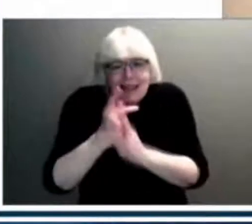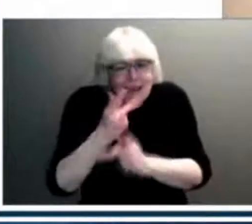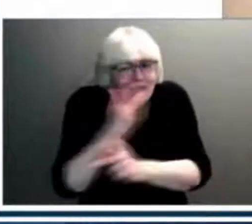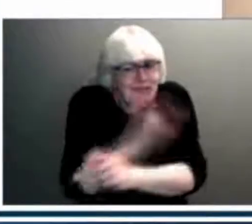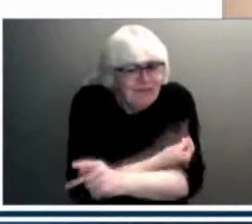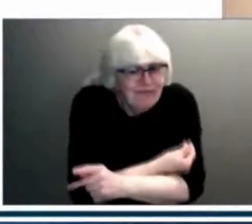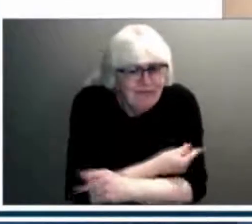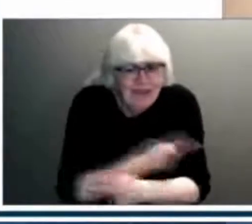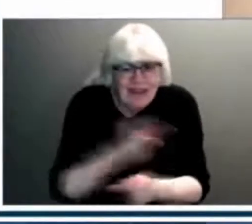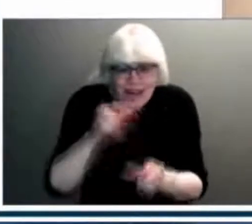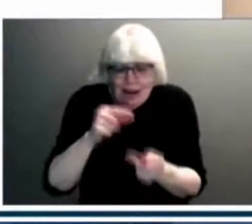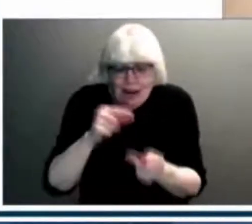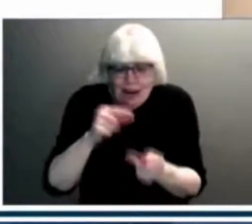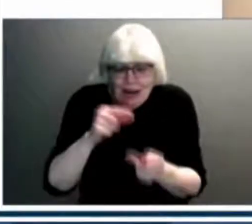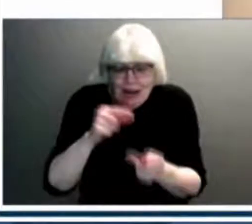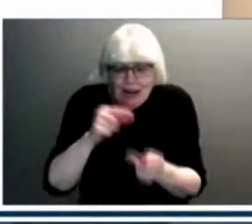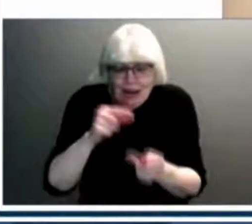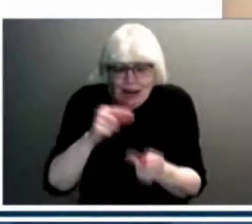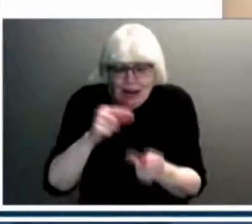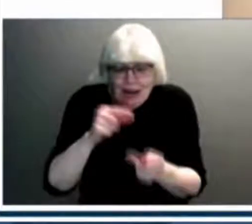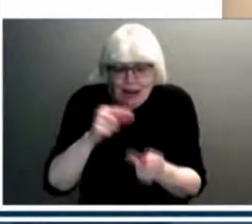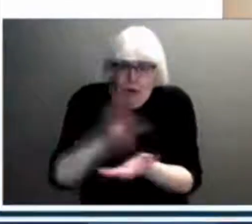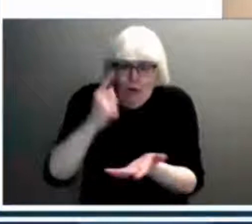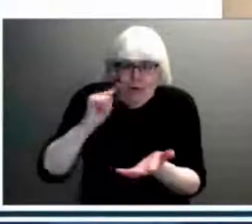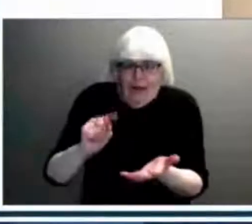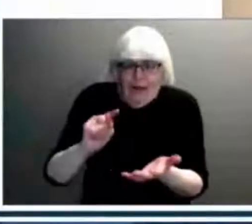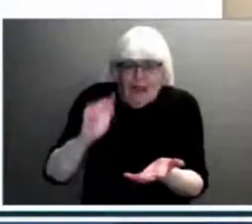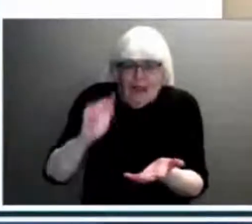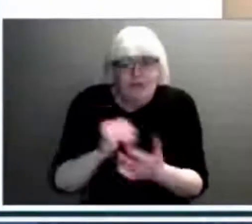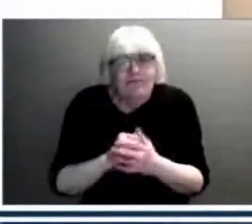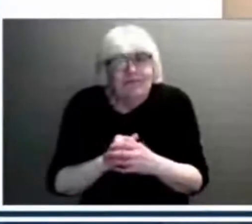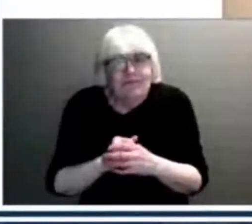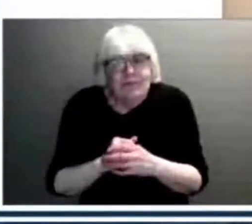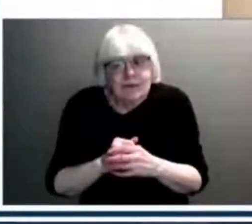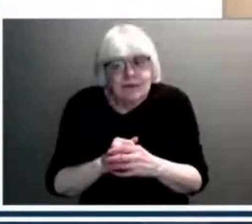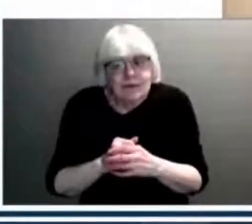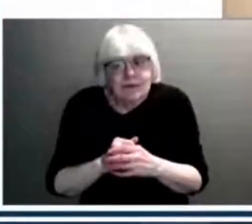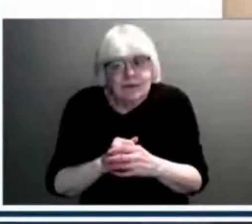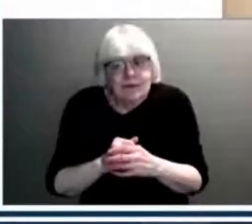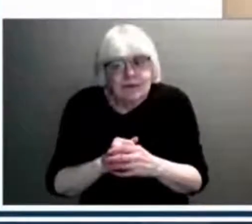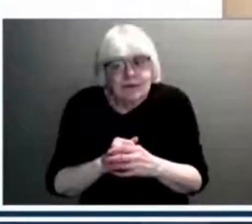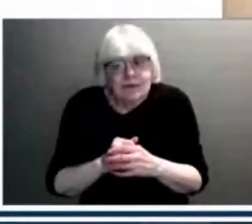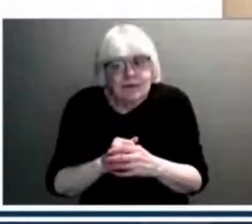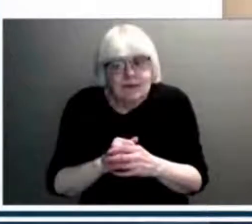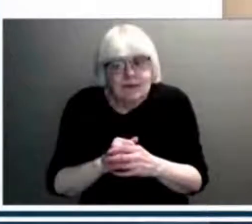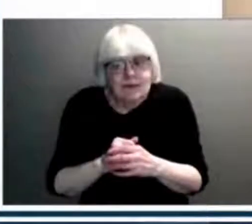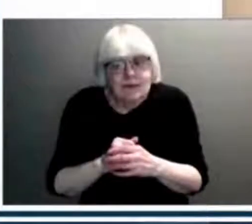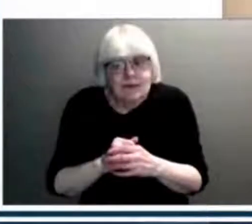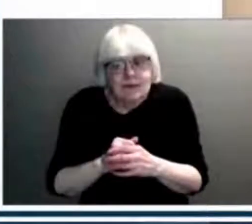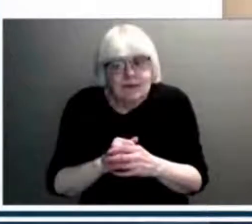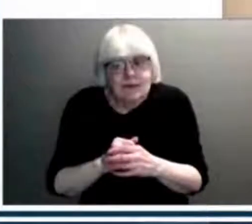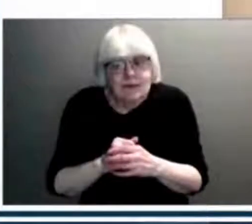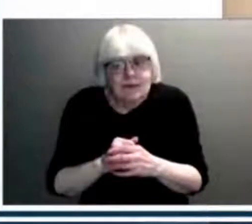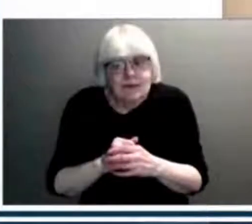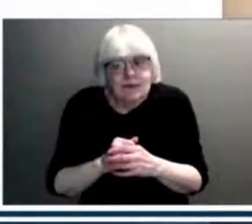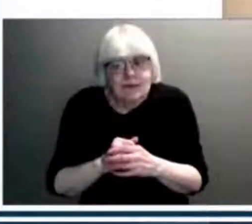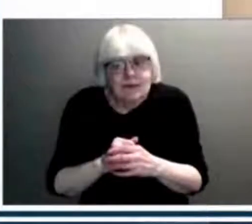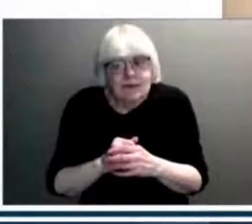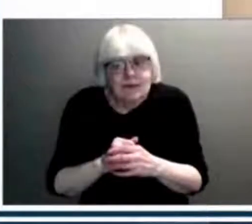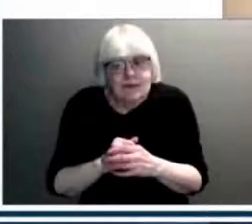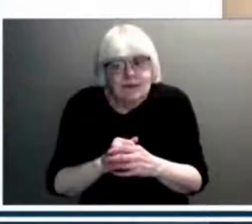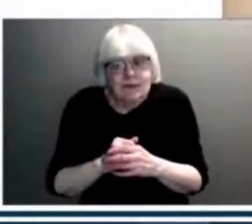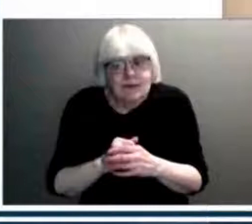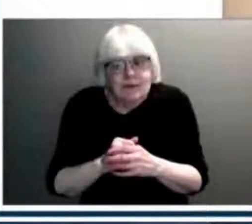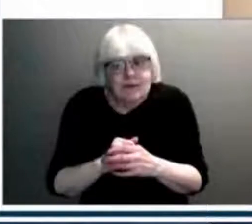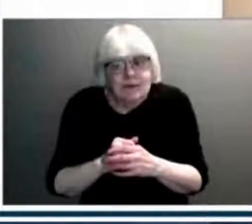in each health zone, there are contacts through public health working with clinical colleagues to provide all